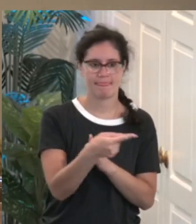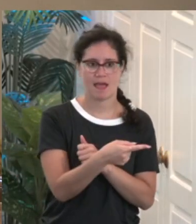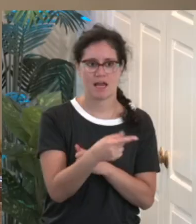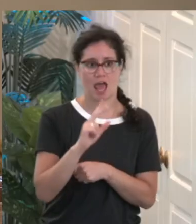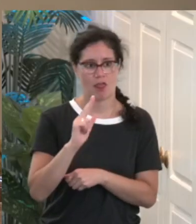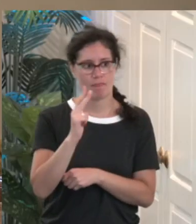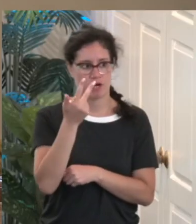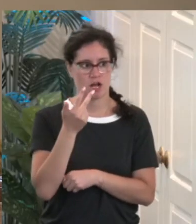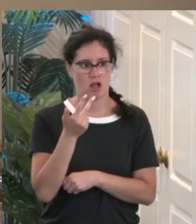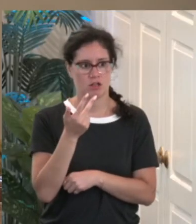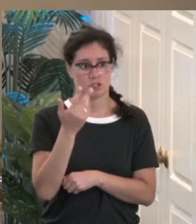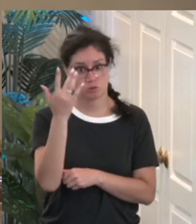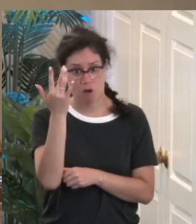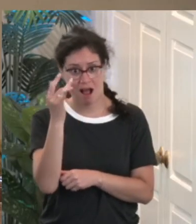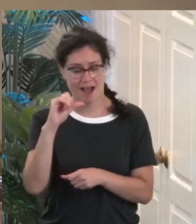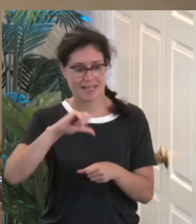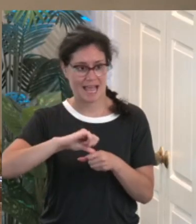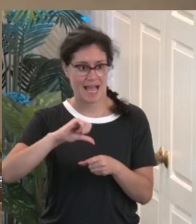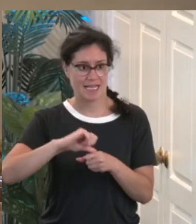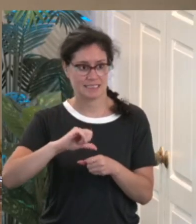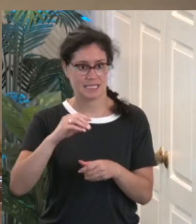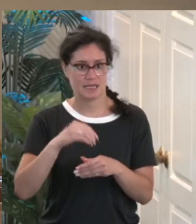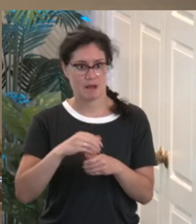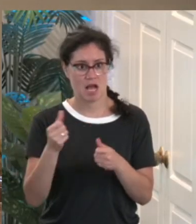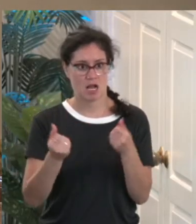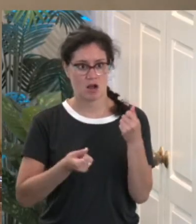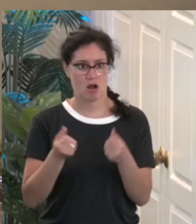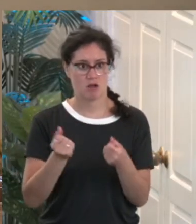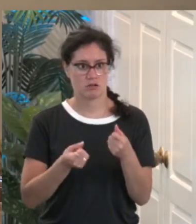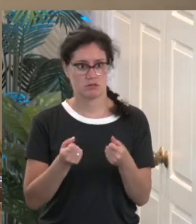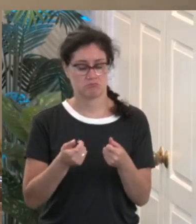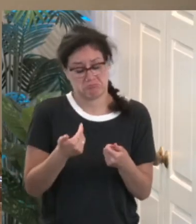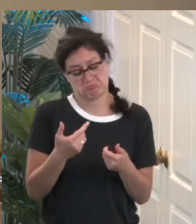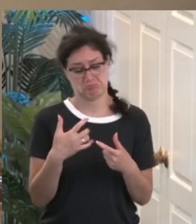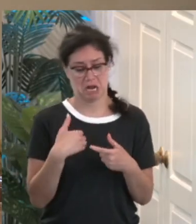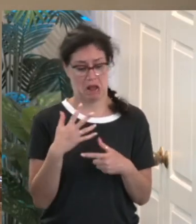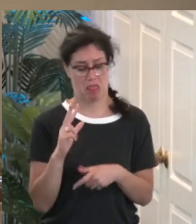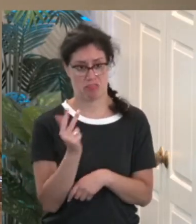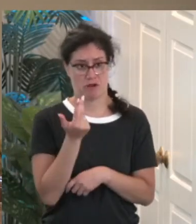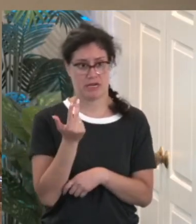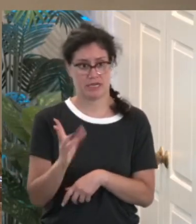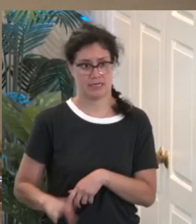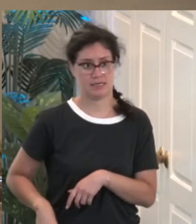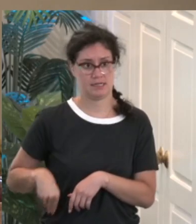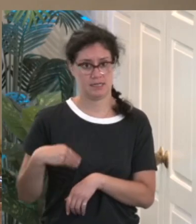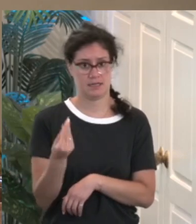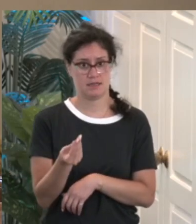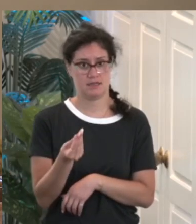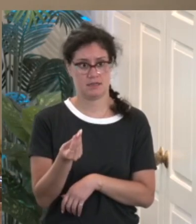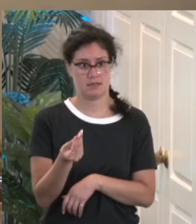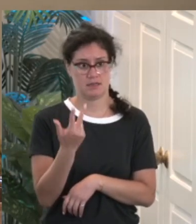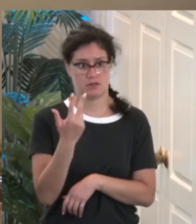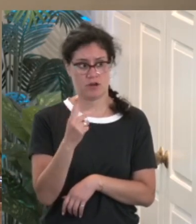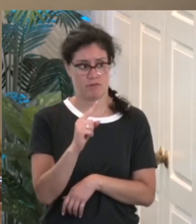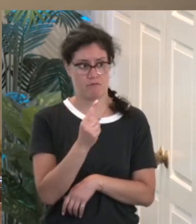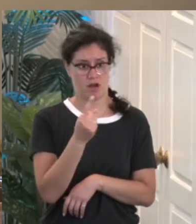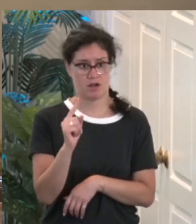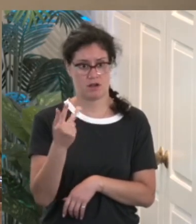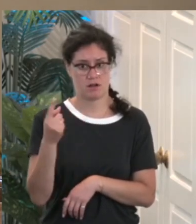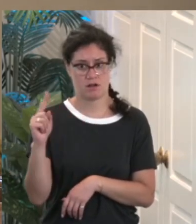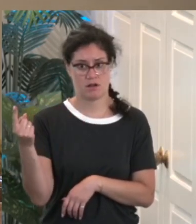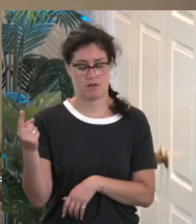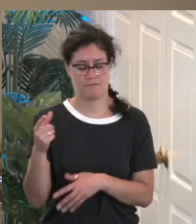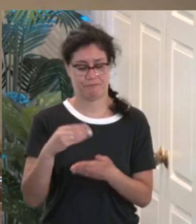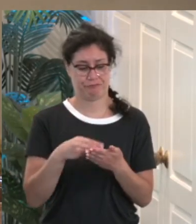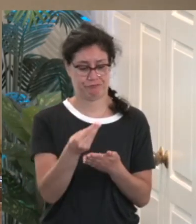$3 to put gas in my car. Well, I said, well, I got $3. So I pulled out 3 singles and gave it to